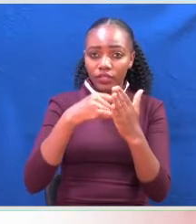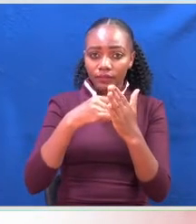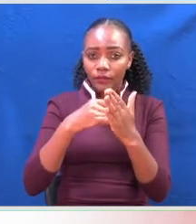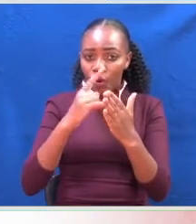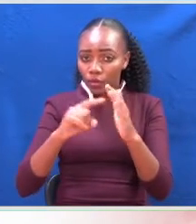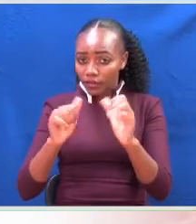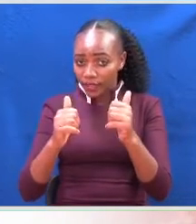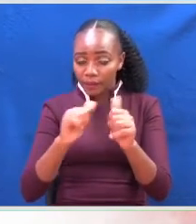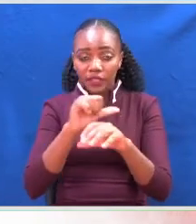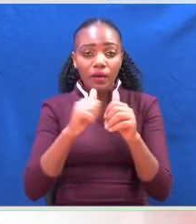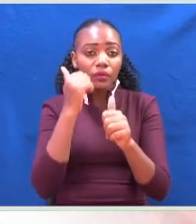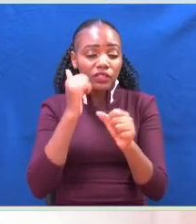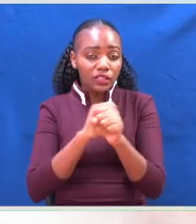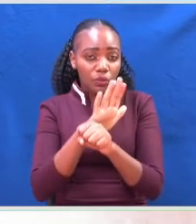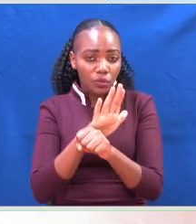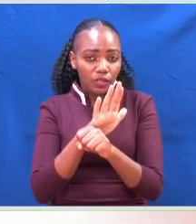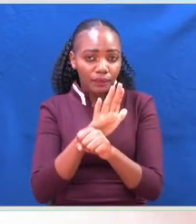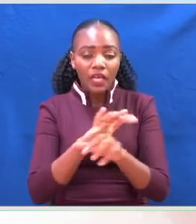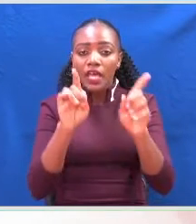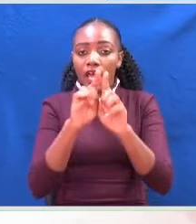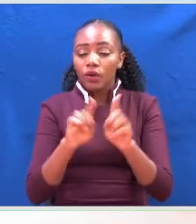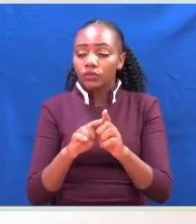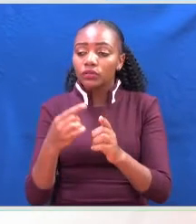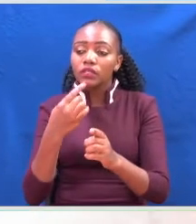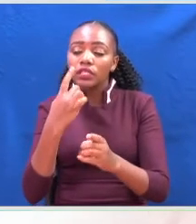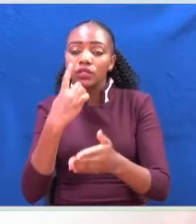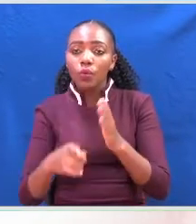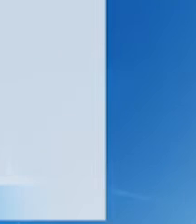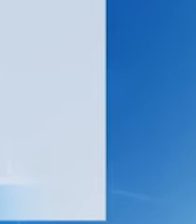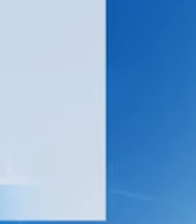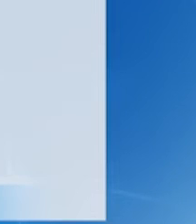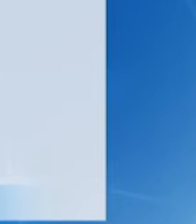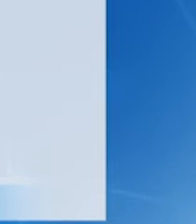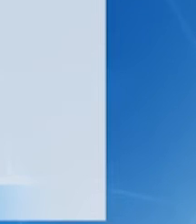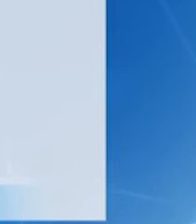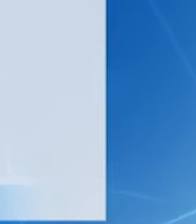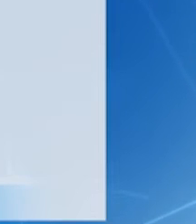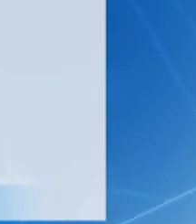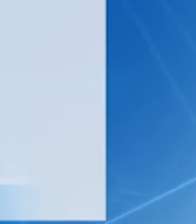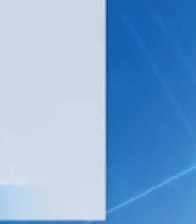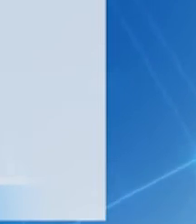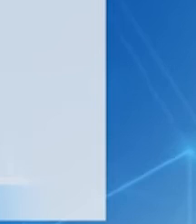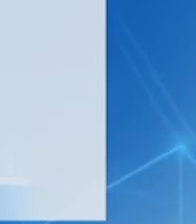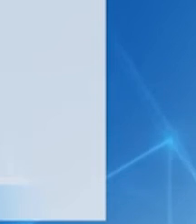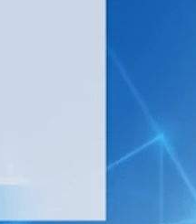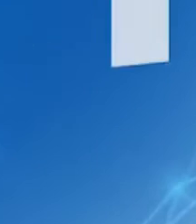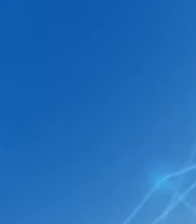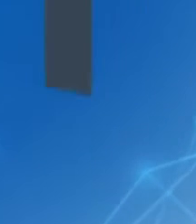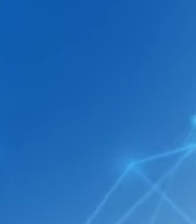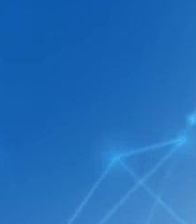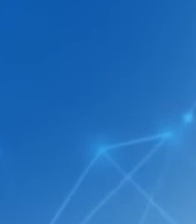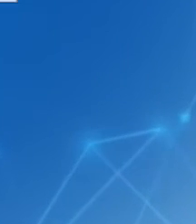ongoing COVID-19 pandemic. The agency says it will continue their dialogue with the Kenyan authorities on this